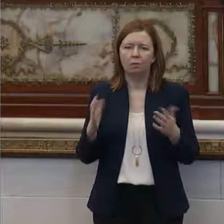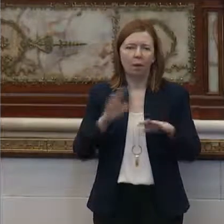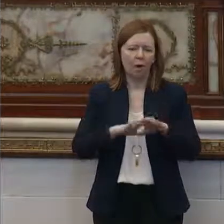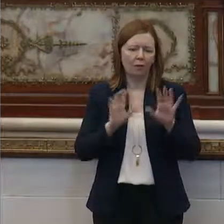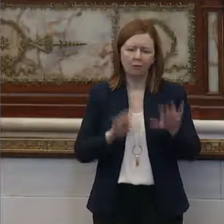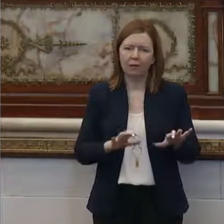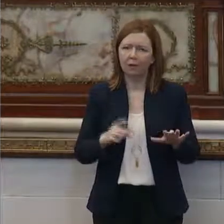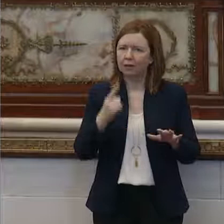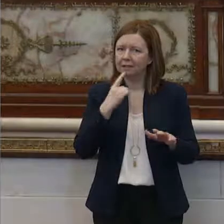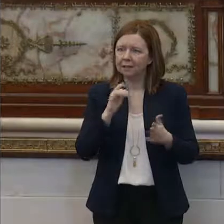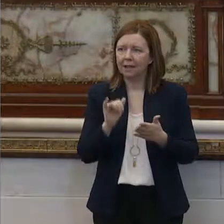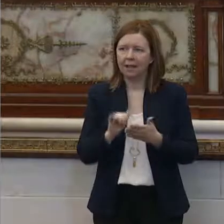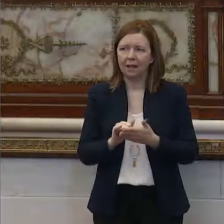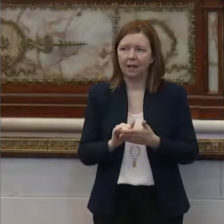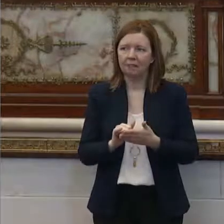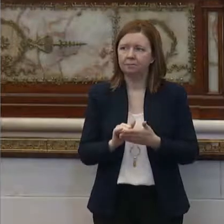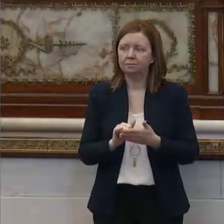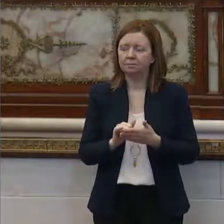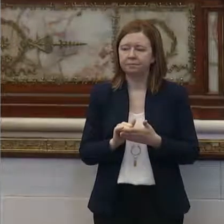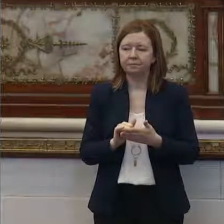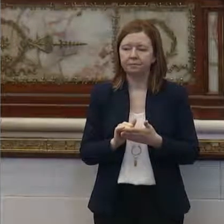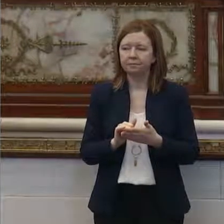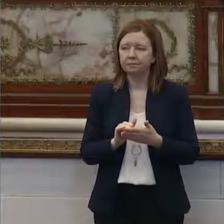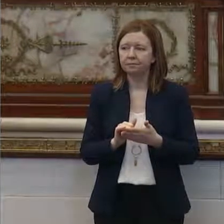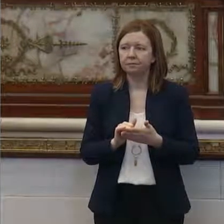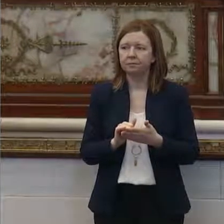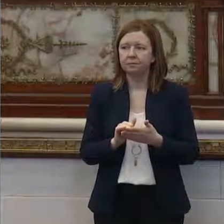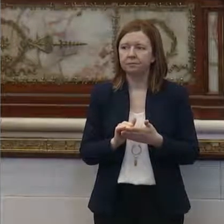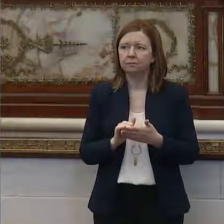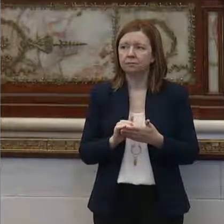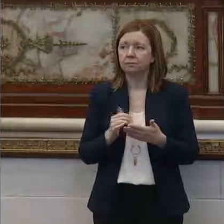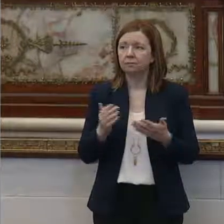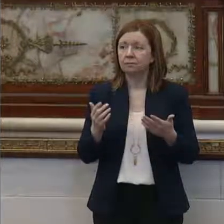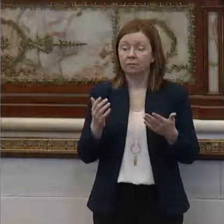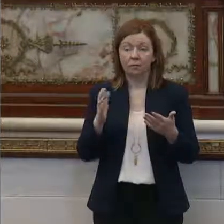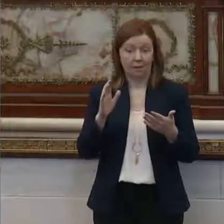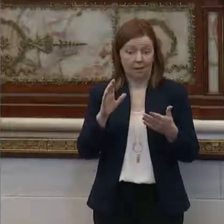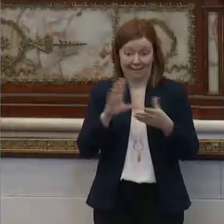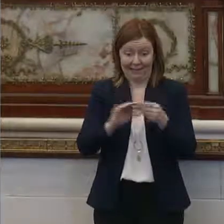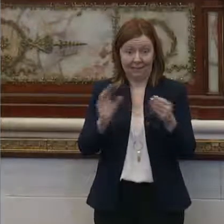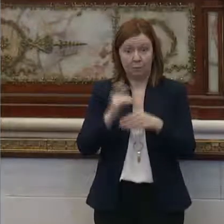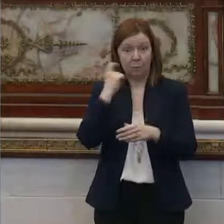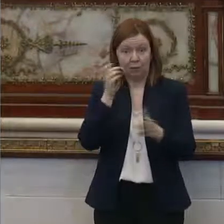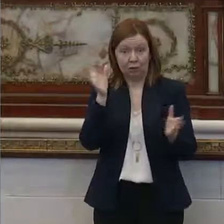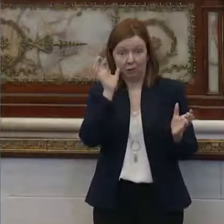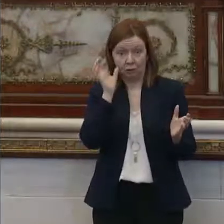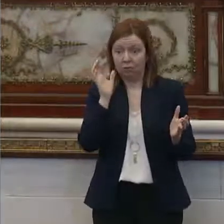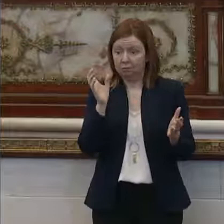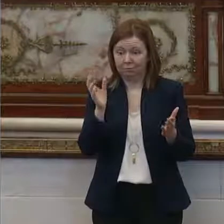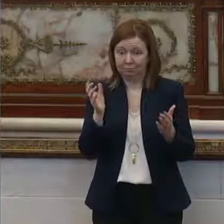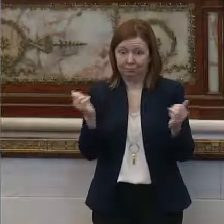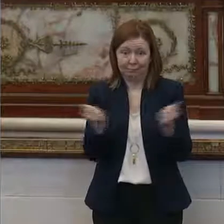record and say that what the testimony you just heard is true.